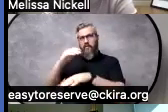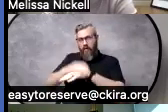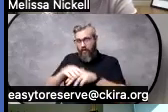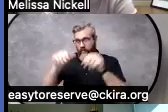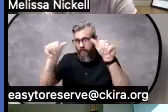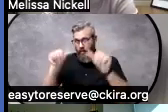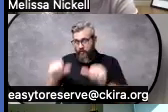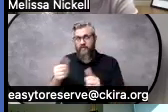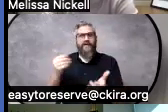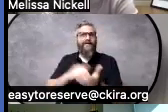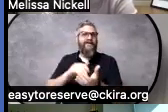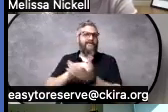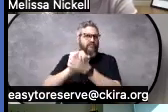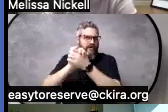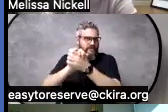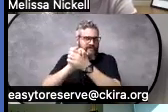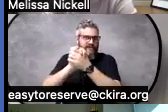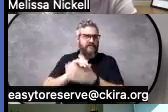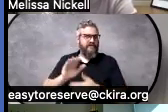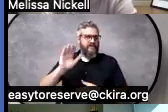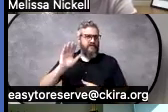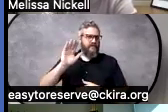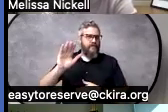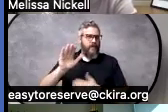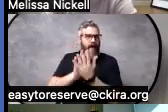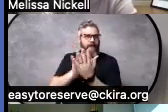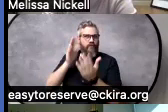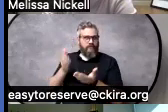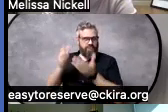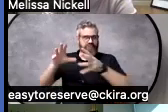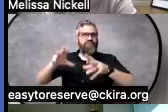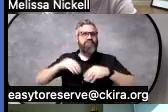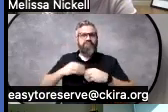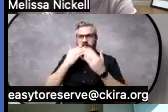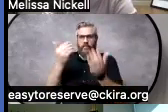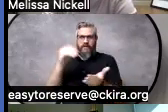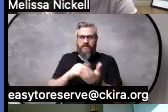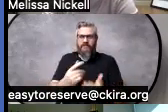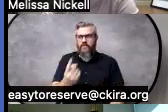again, congratulations on your abstract acceptance, and thank you again for the question.